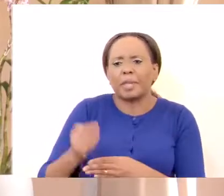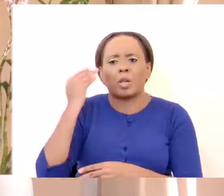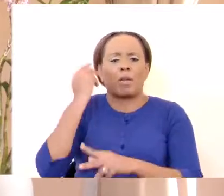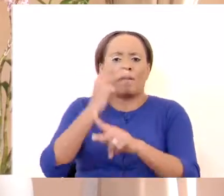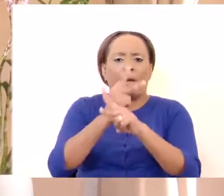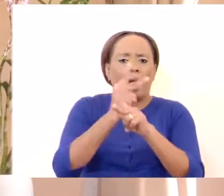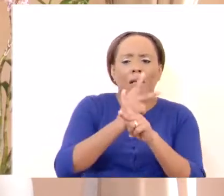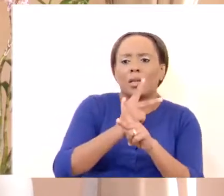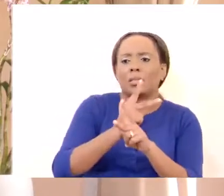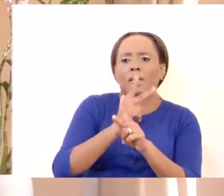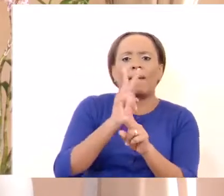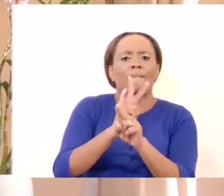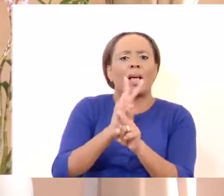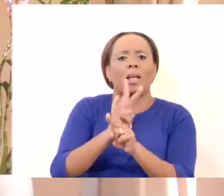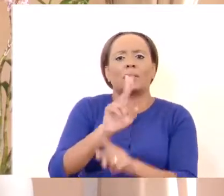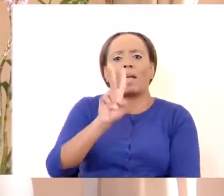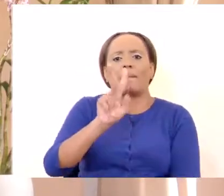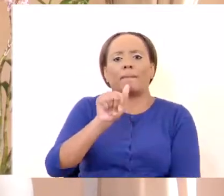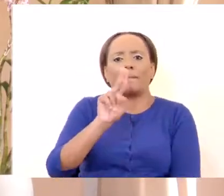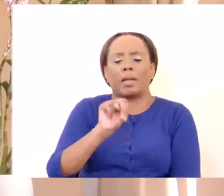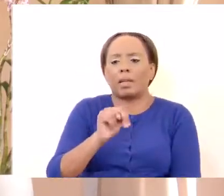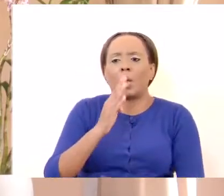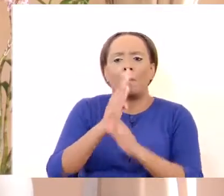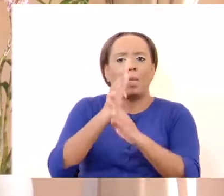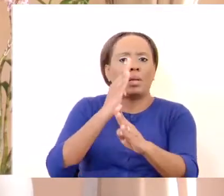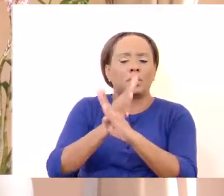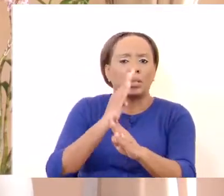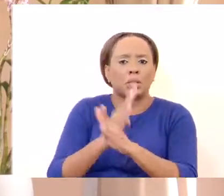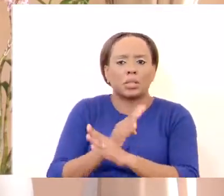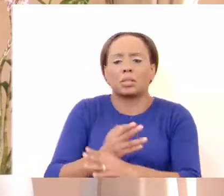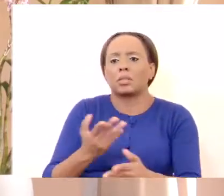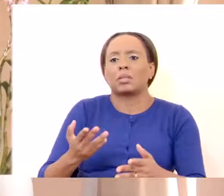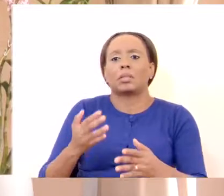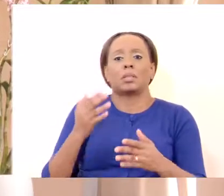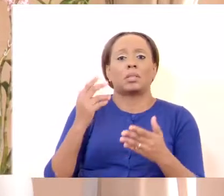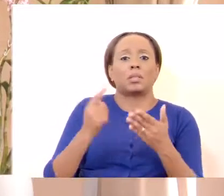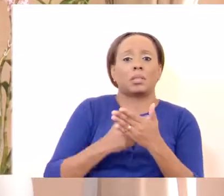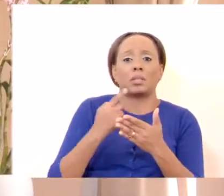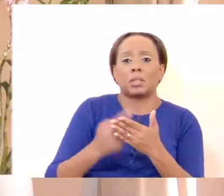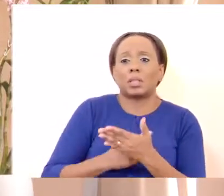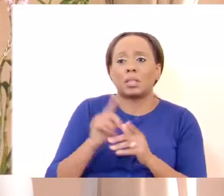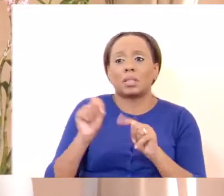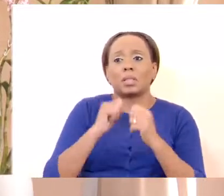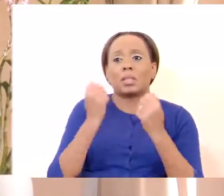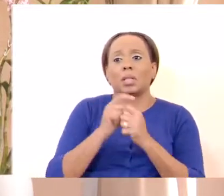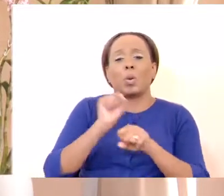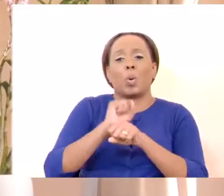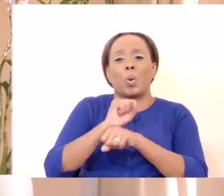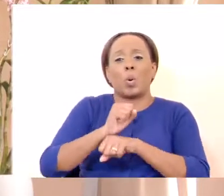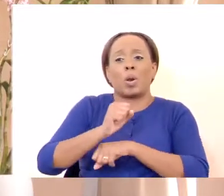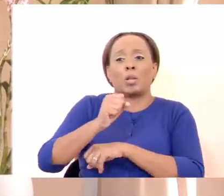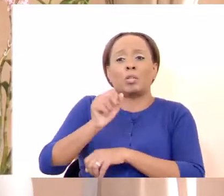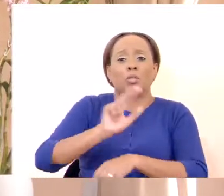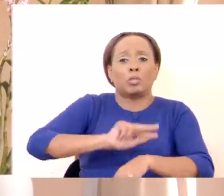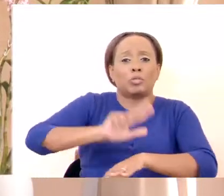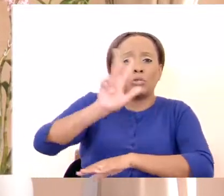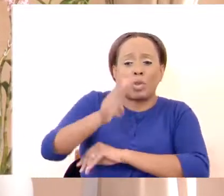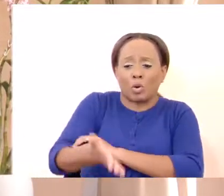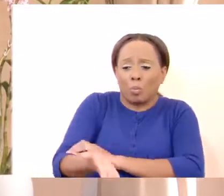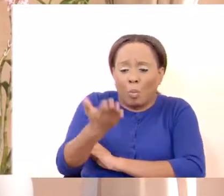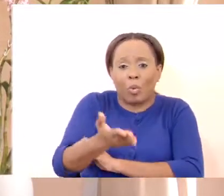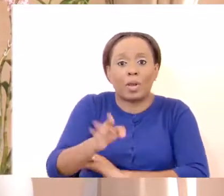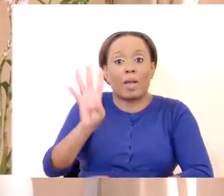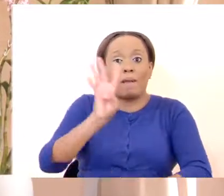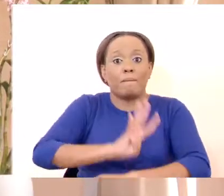available, when we do the processing and so on, those teams sometimes work through 3 and 4 o'clock in the morning to moving people.